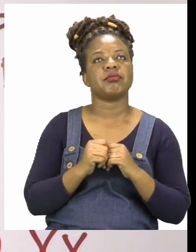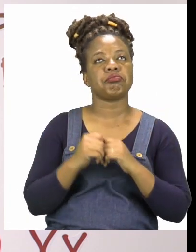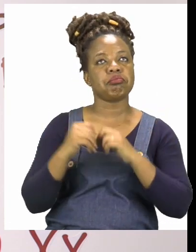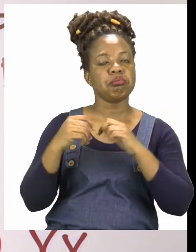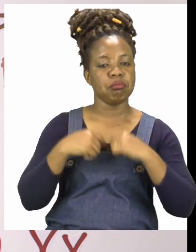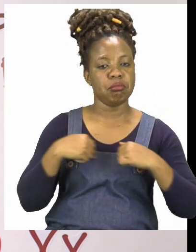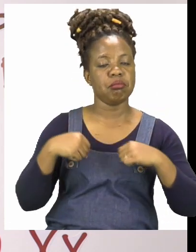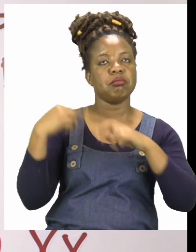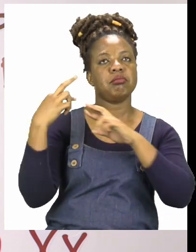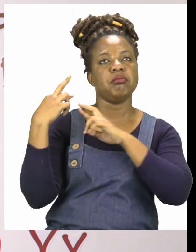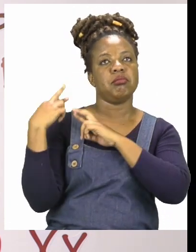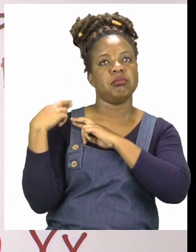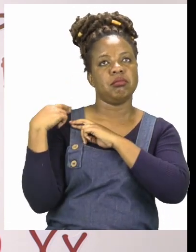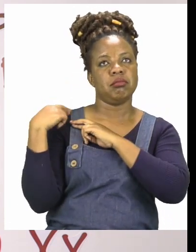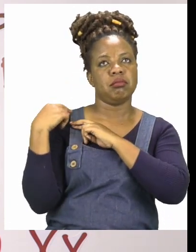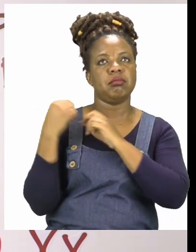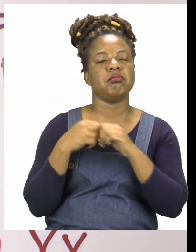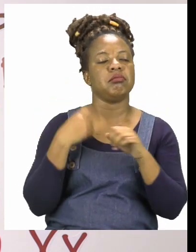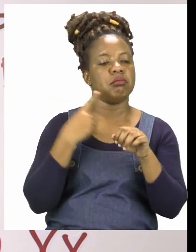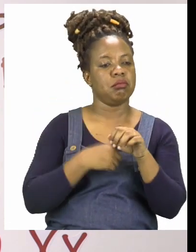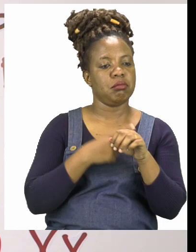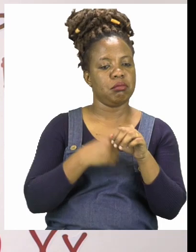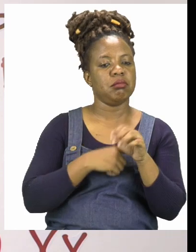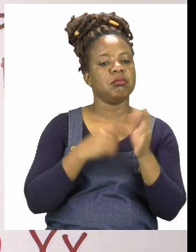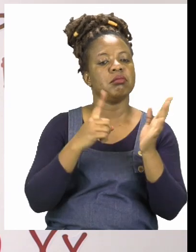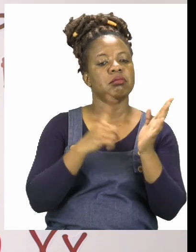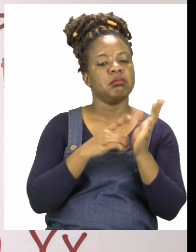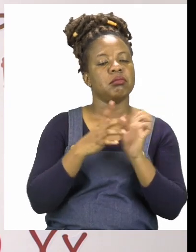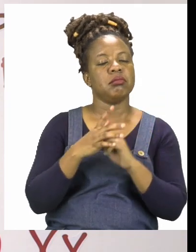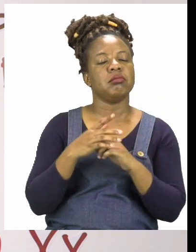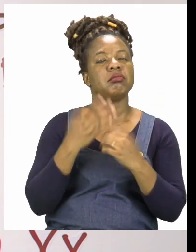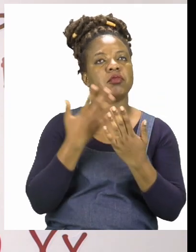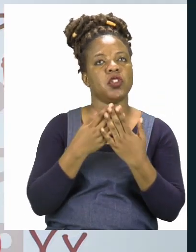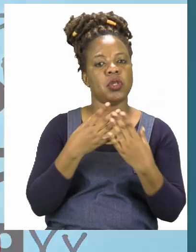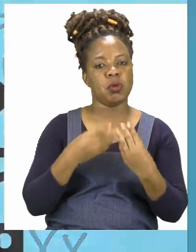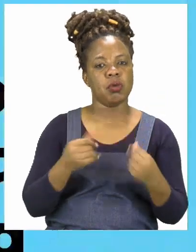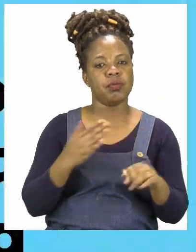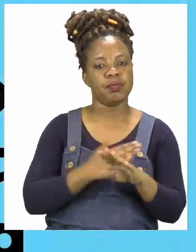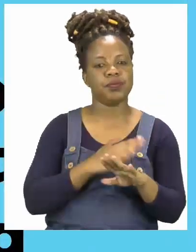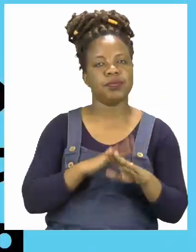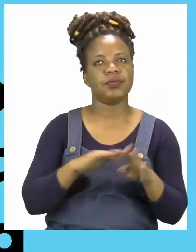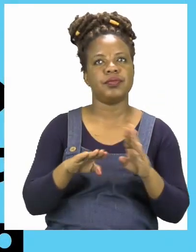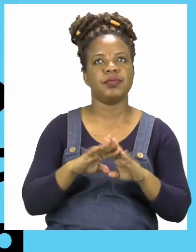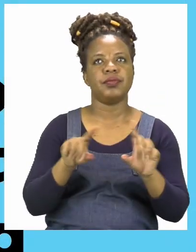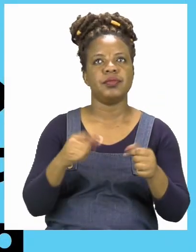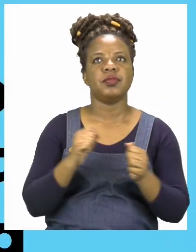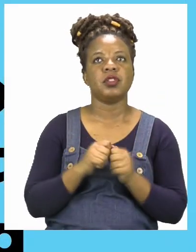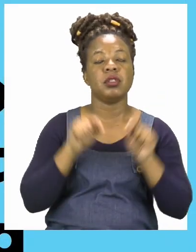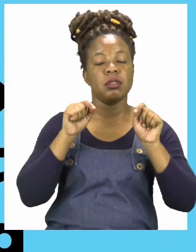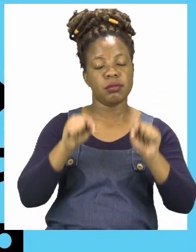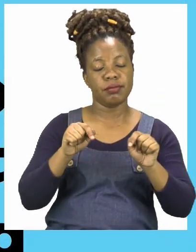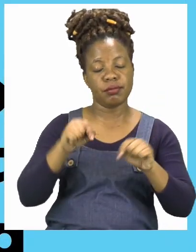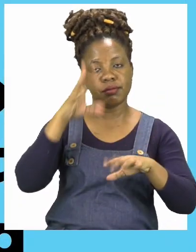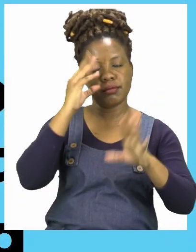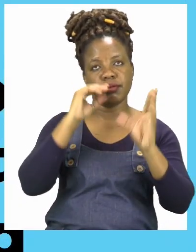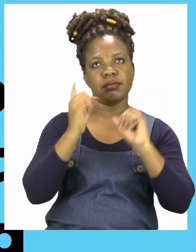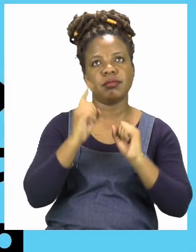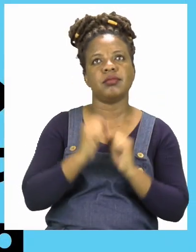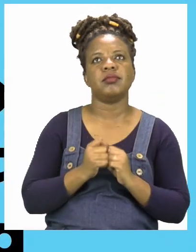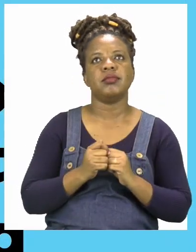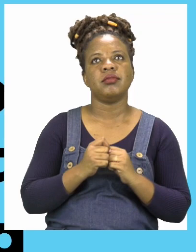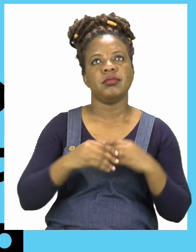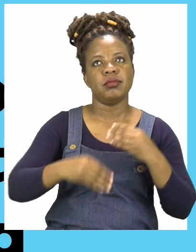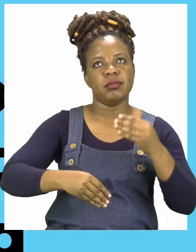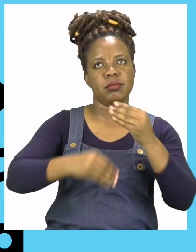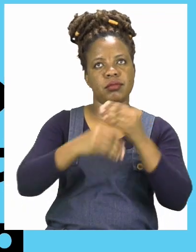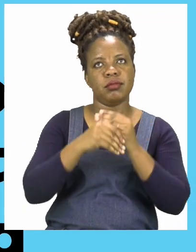can. Make sure your hands are dry before you touch anything else. For today's lesson, we'll be